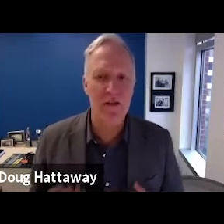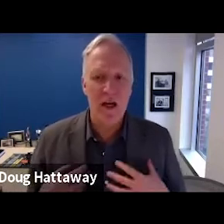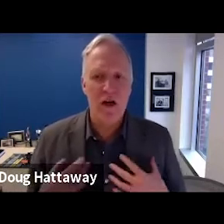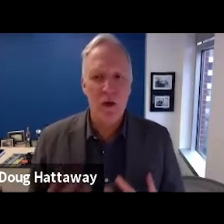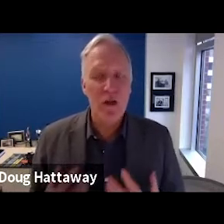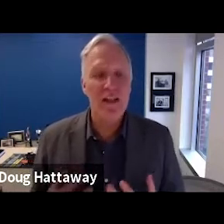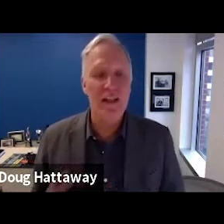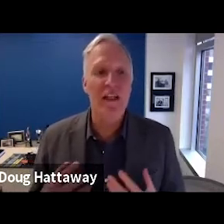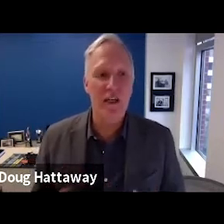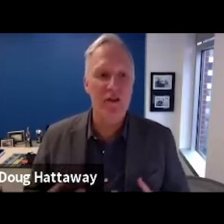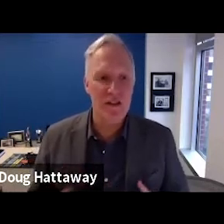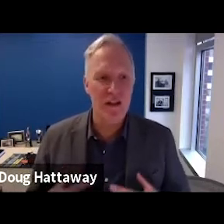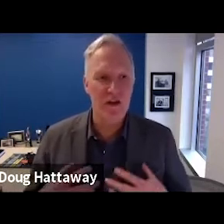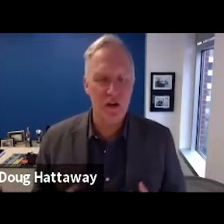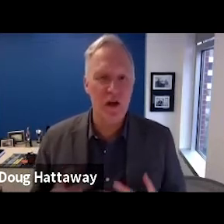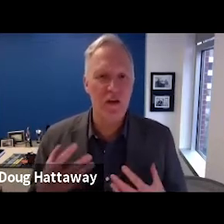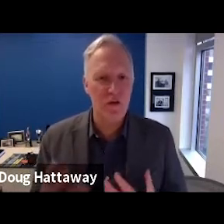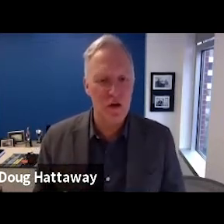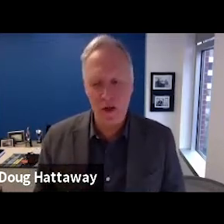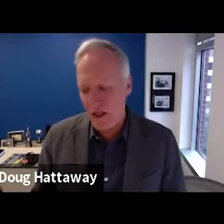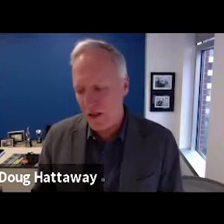and beliefs, we really did hear a sincere